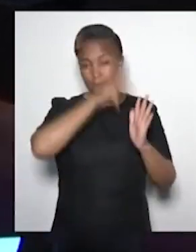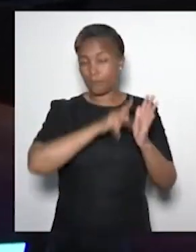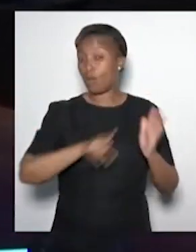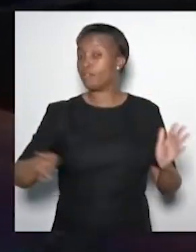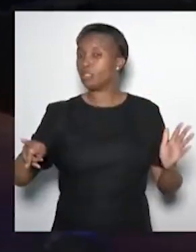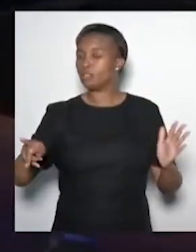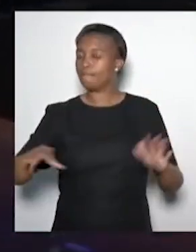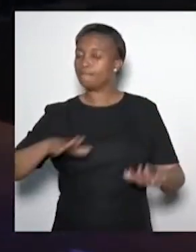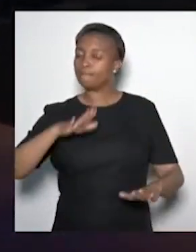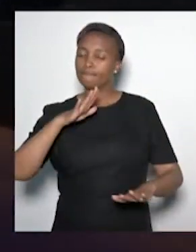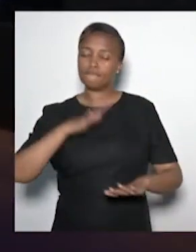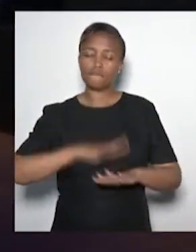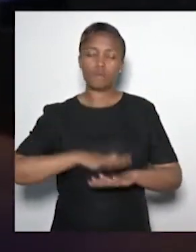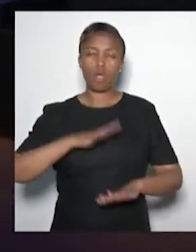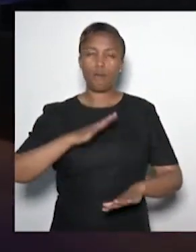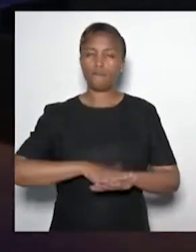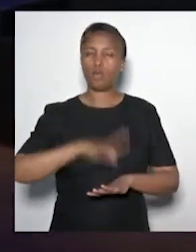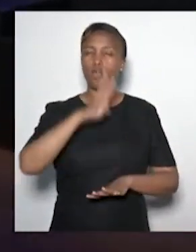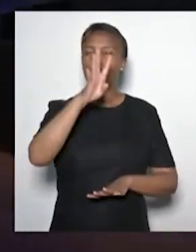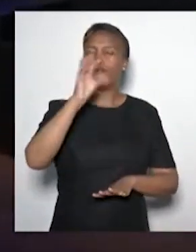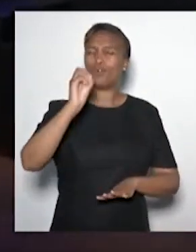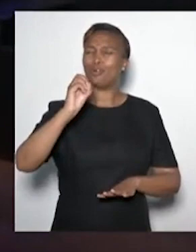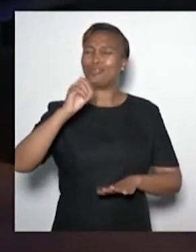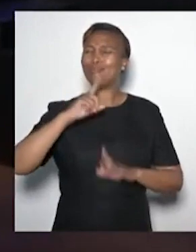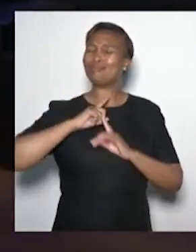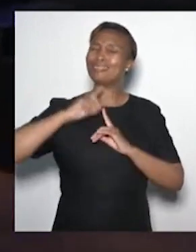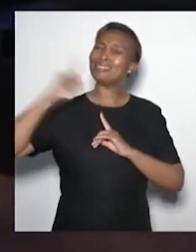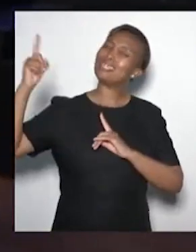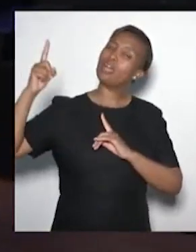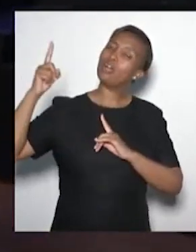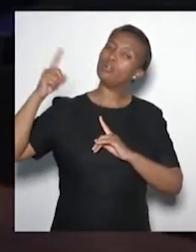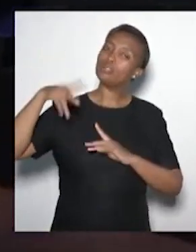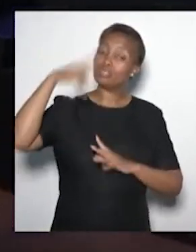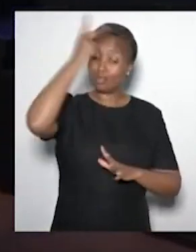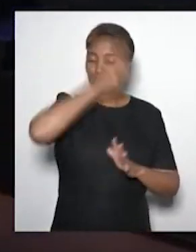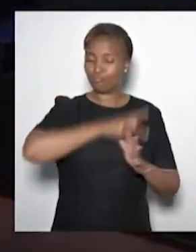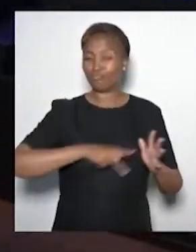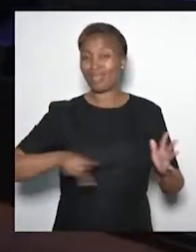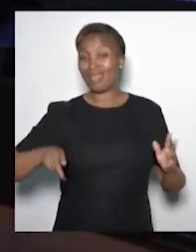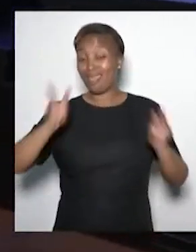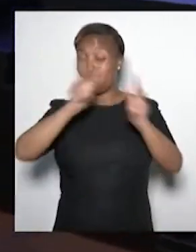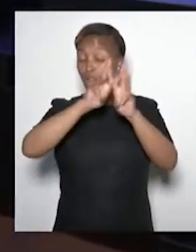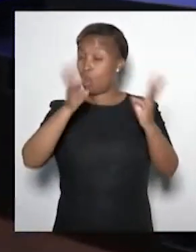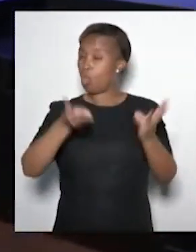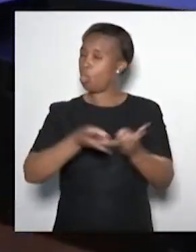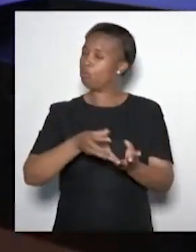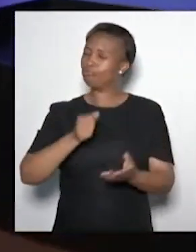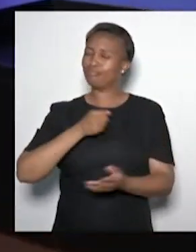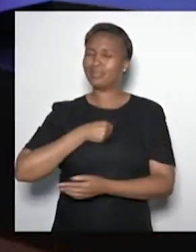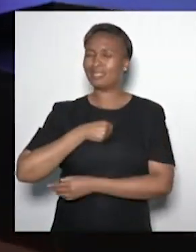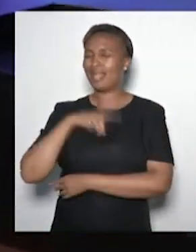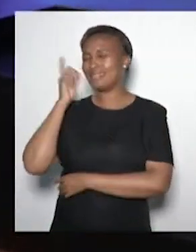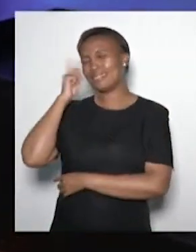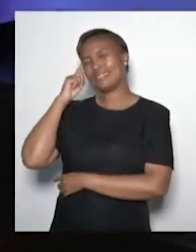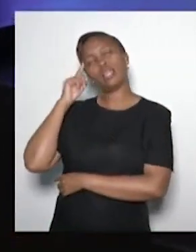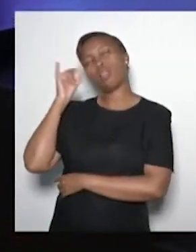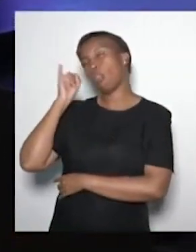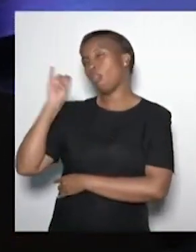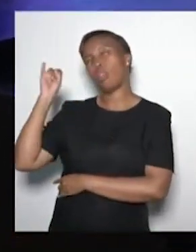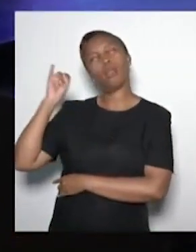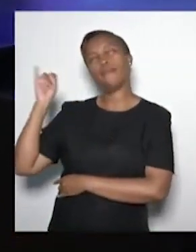over 40,000 professions in our contemporary world. Just imagine